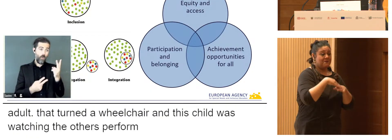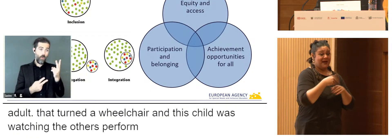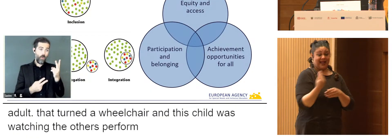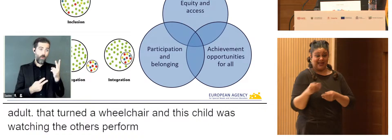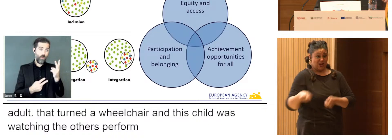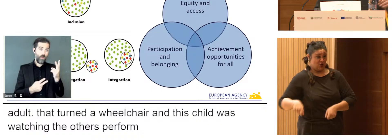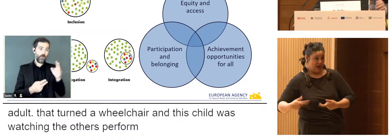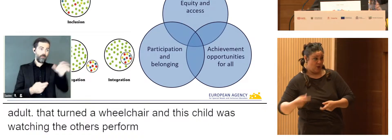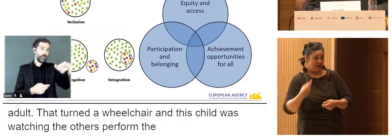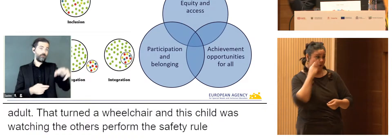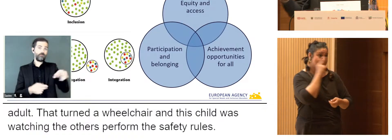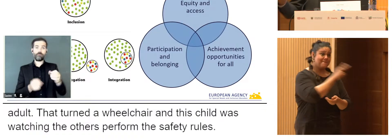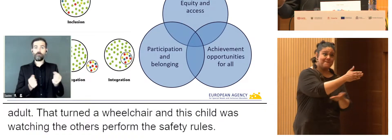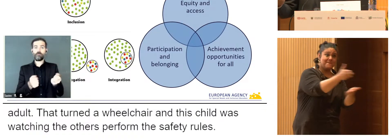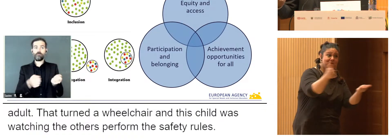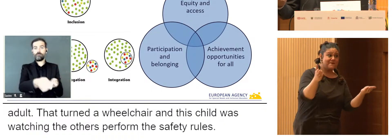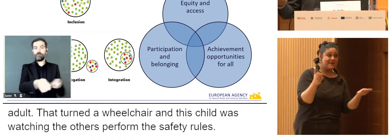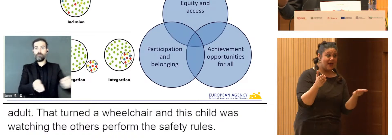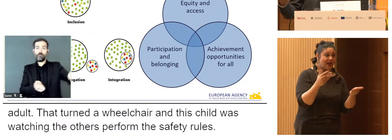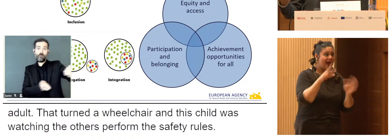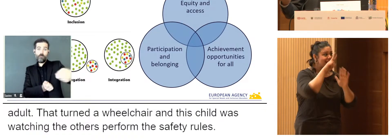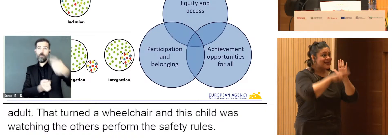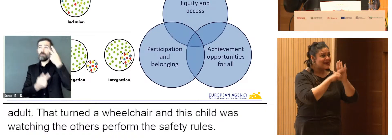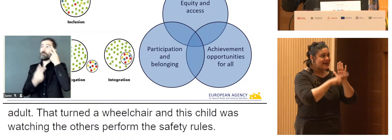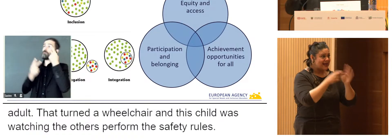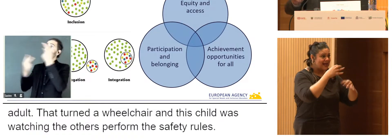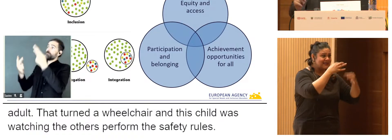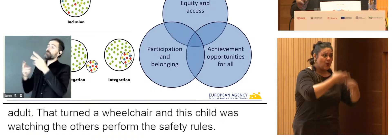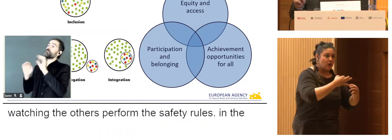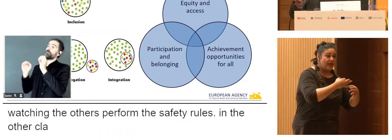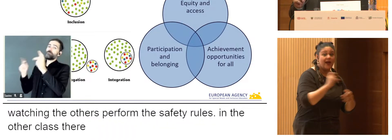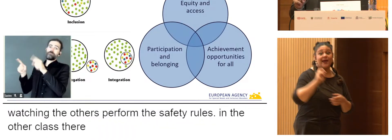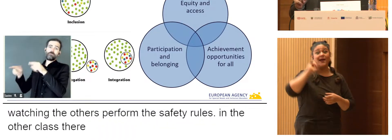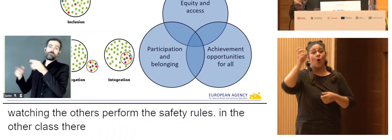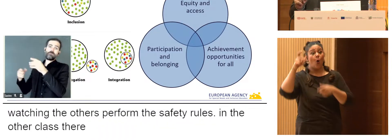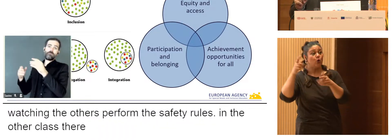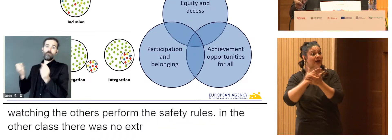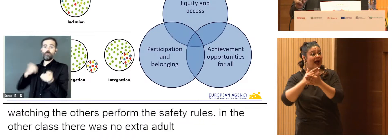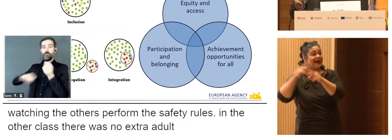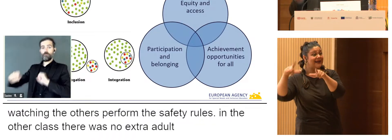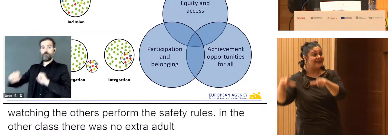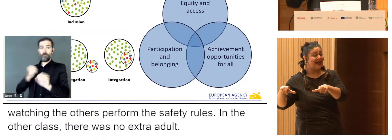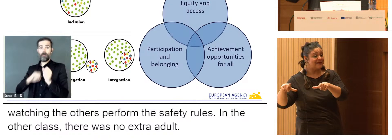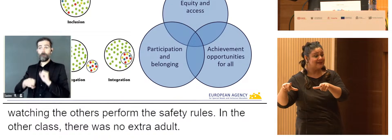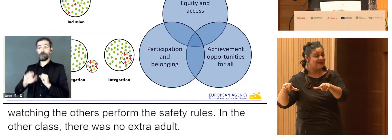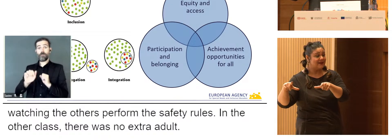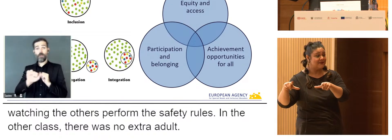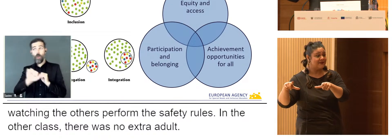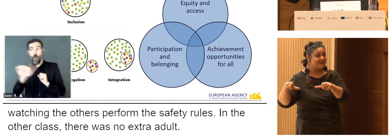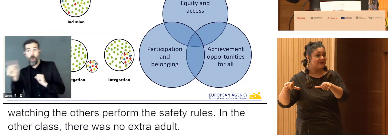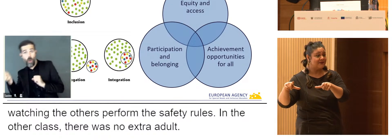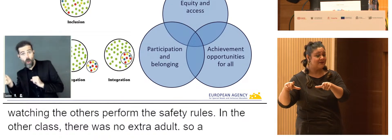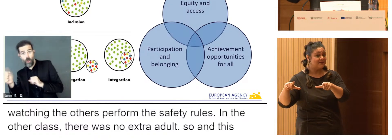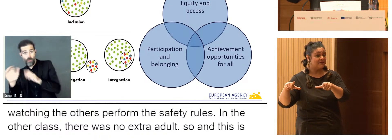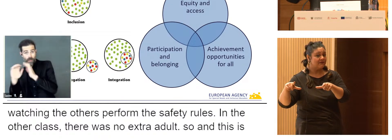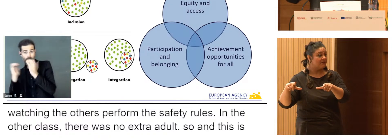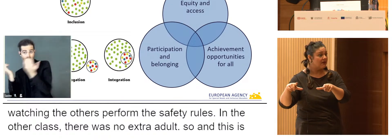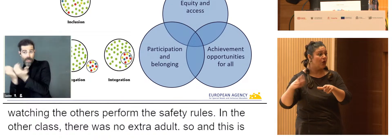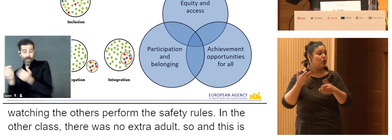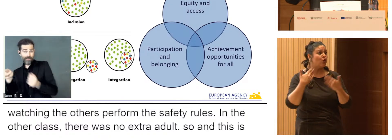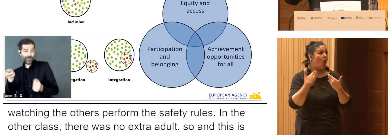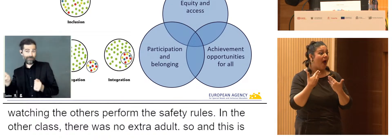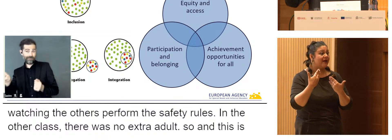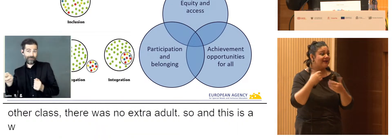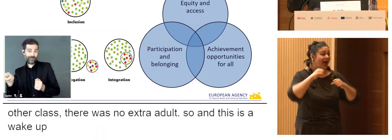rules. In the other class, there was no extra adult, and this is a wake-up call